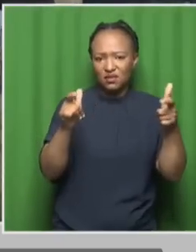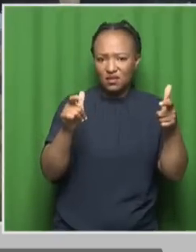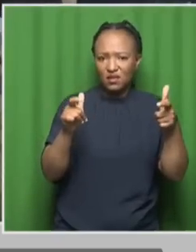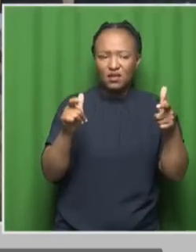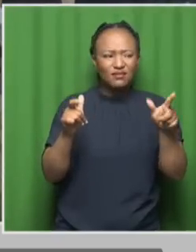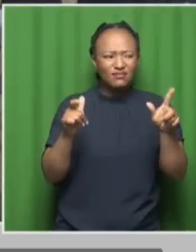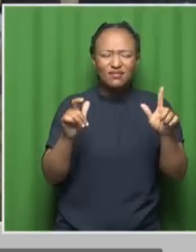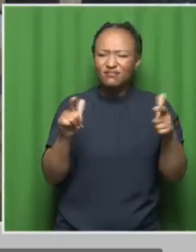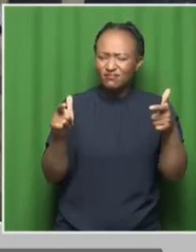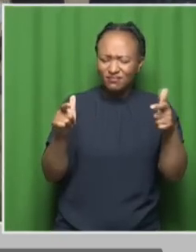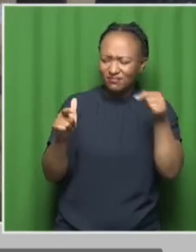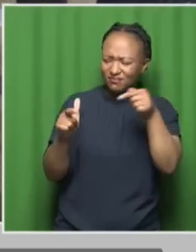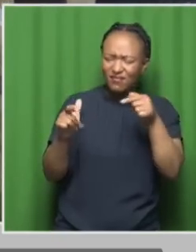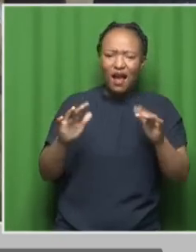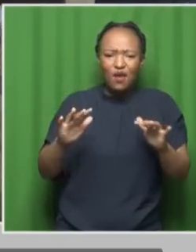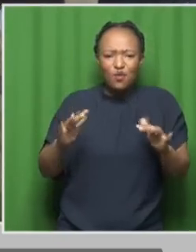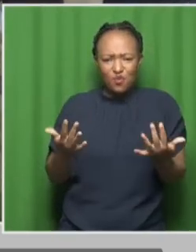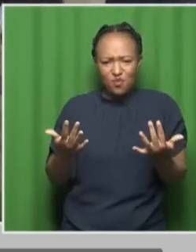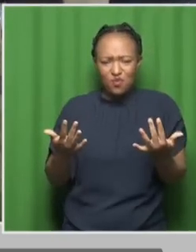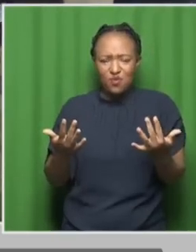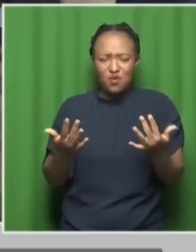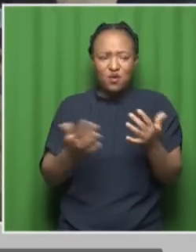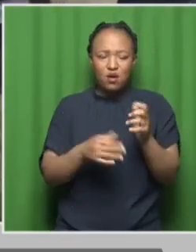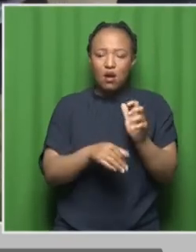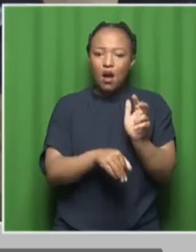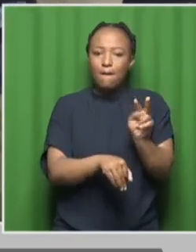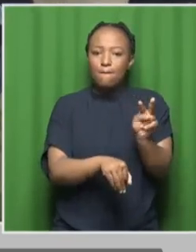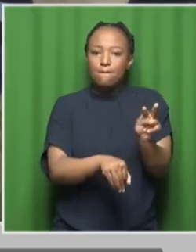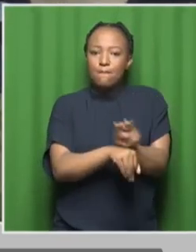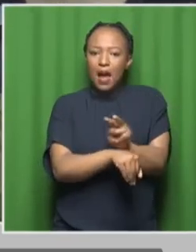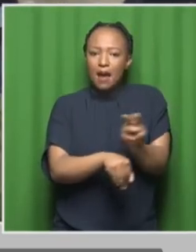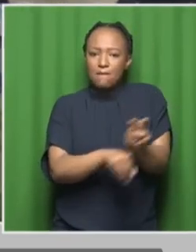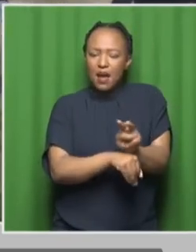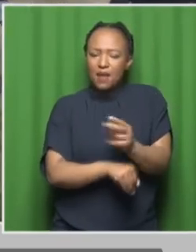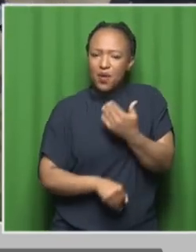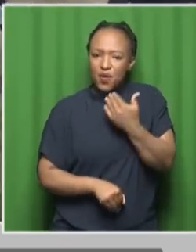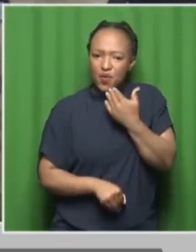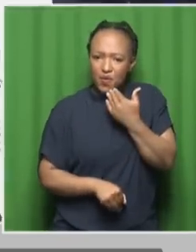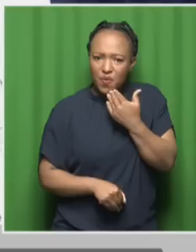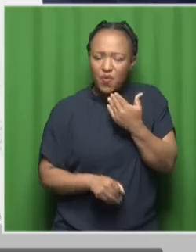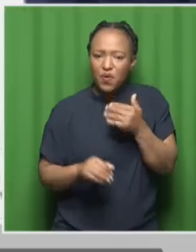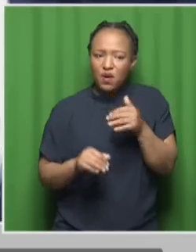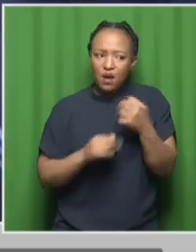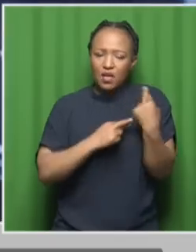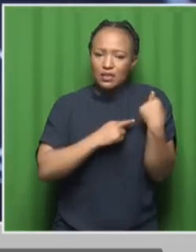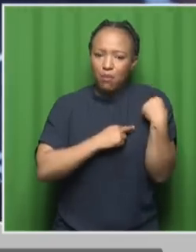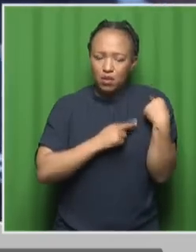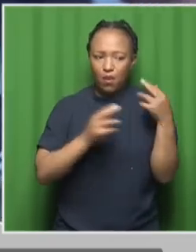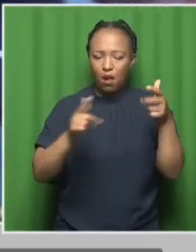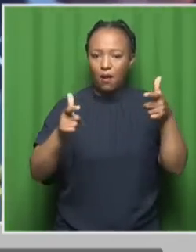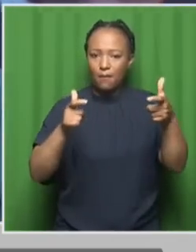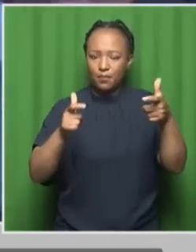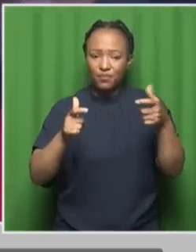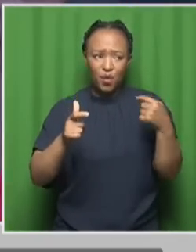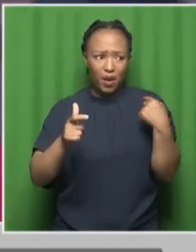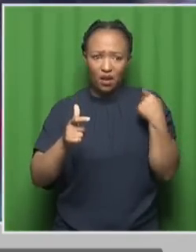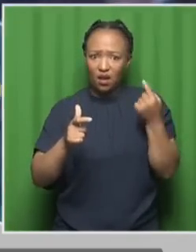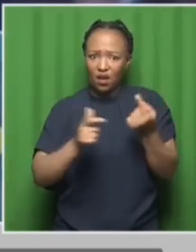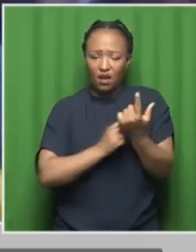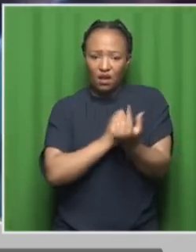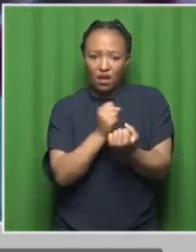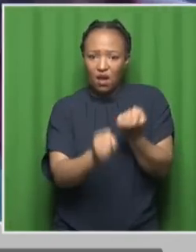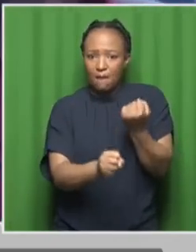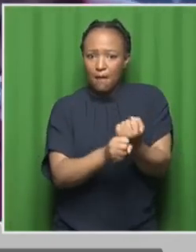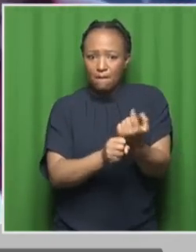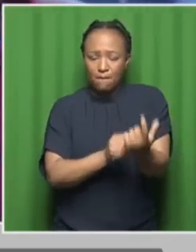that? Who is going to monitor, enforce, and control this illegality for years and years and years to come? And who's going to